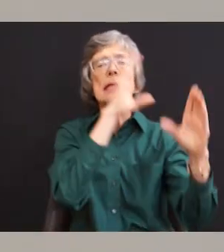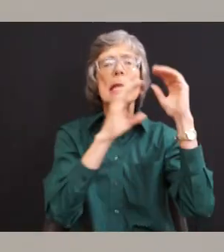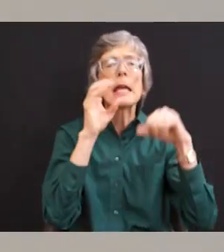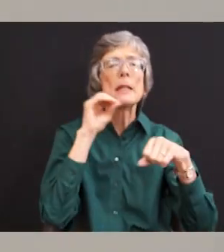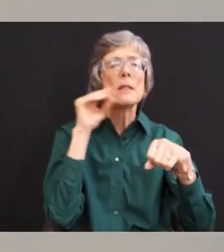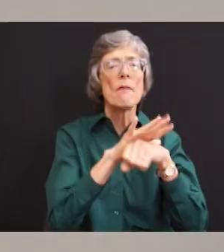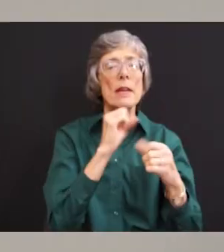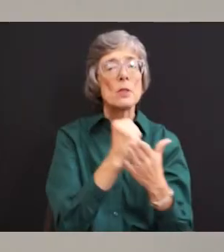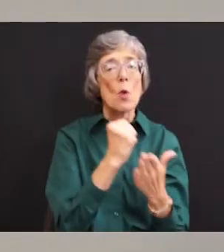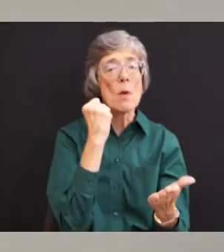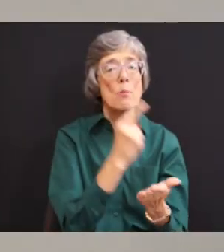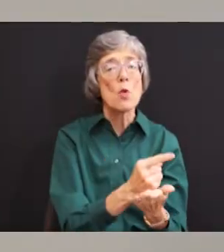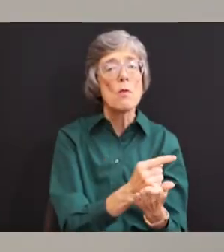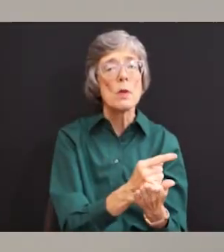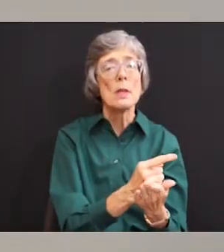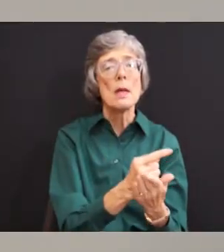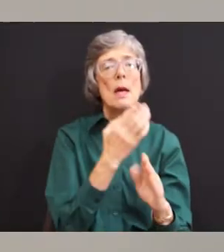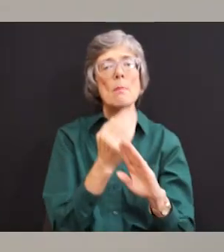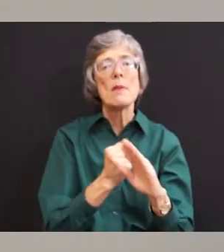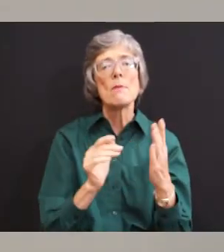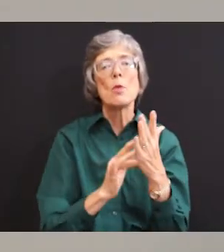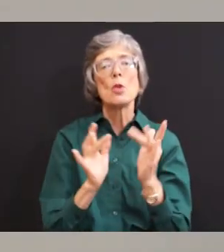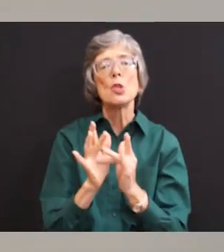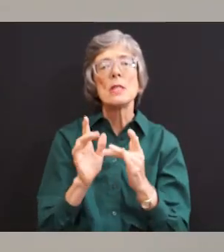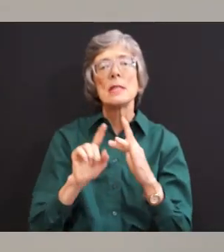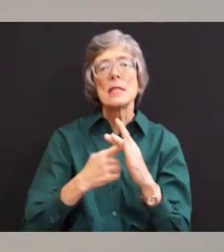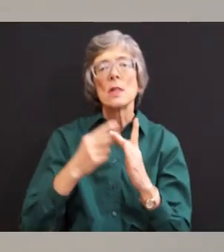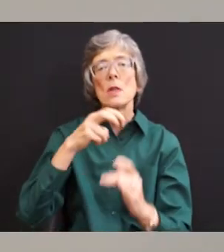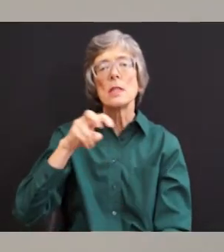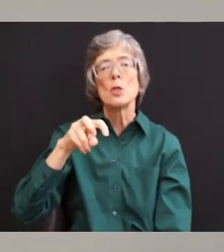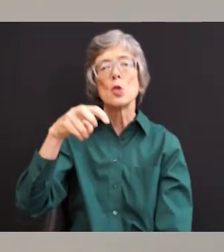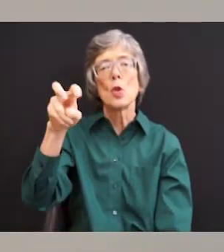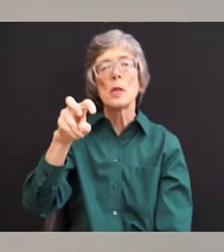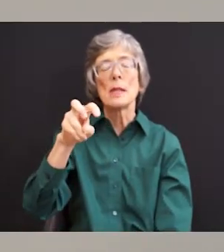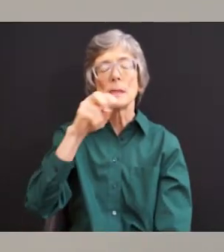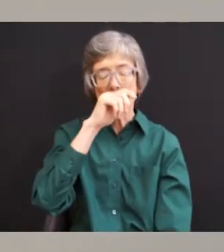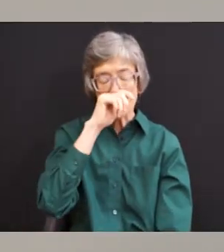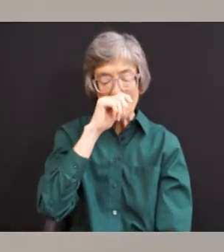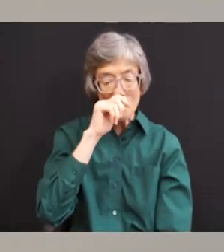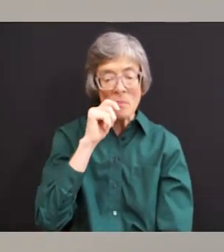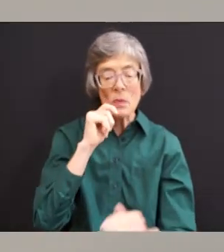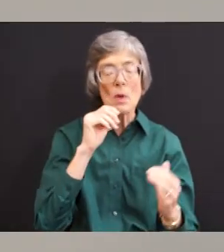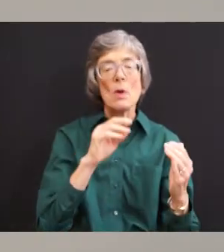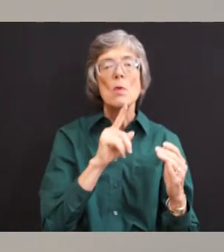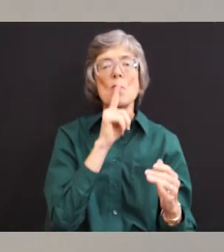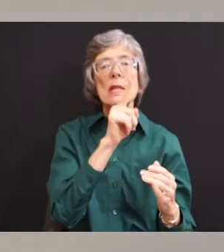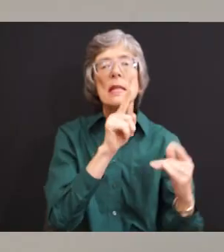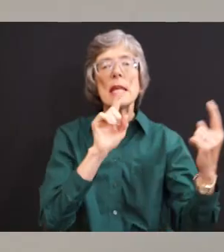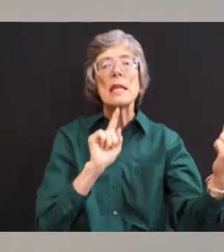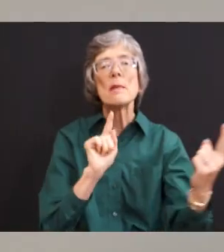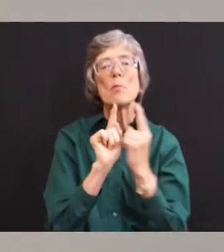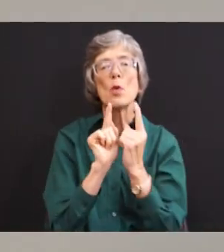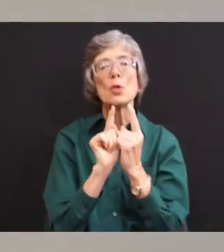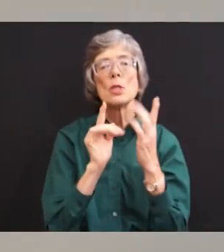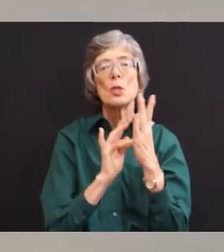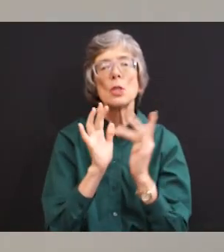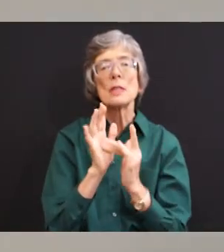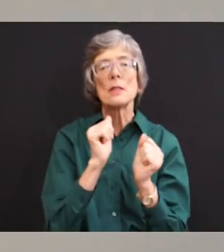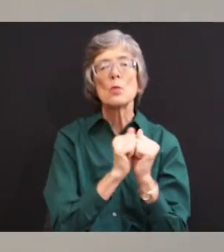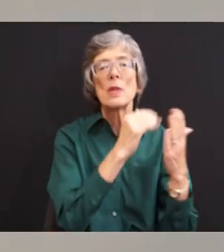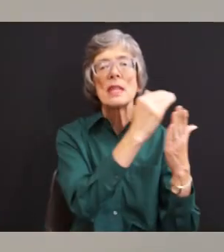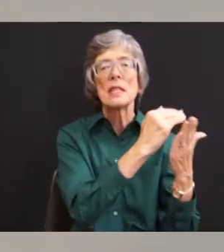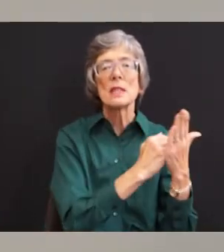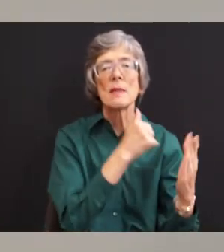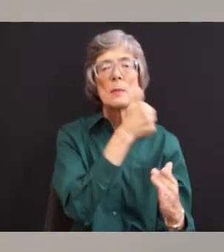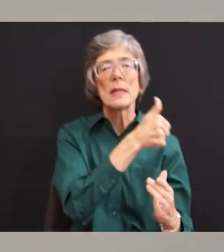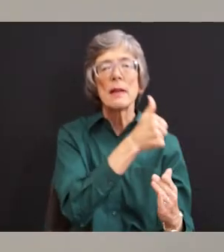approval before Christ gets on with his journey. Really, though, he approaches Christ with an agenda. His response to